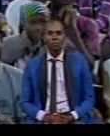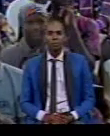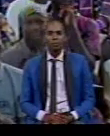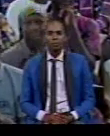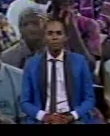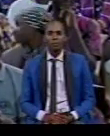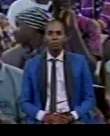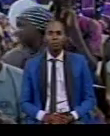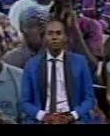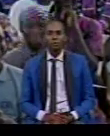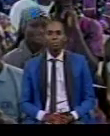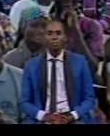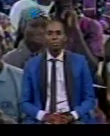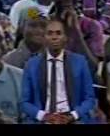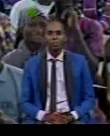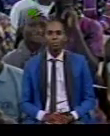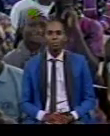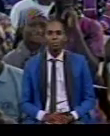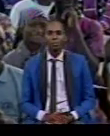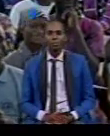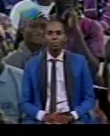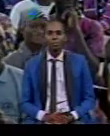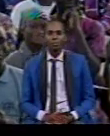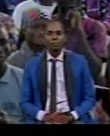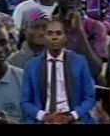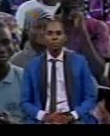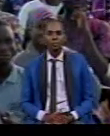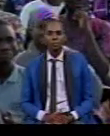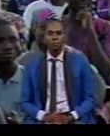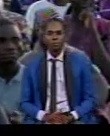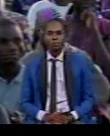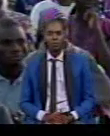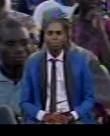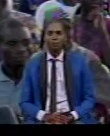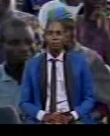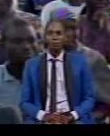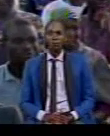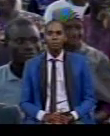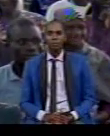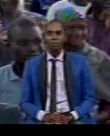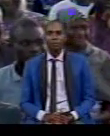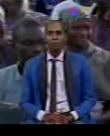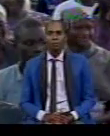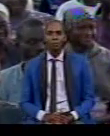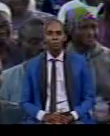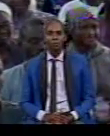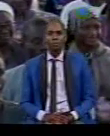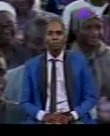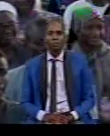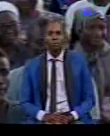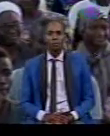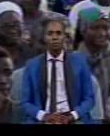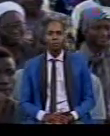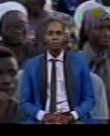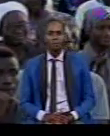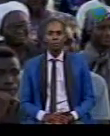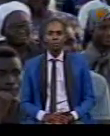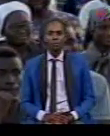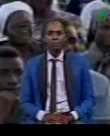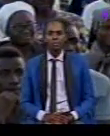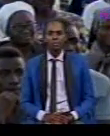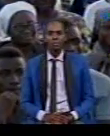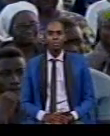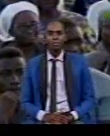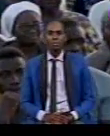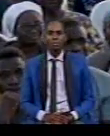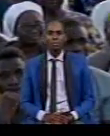turn away from your sin and you are turning into the Lord today, and that salvation will come to